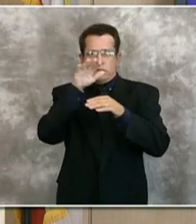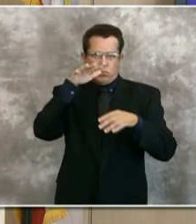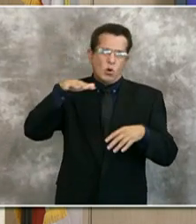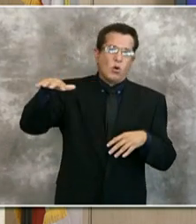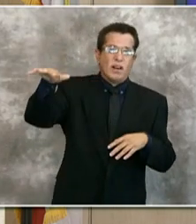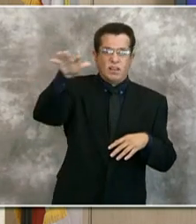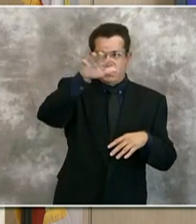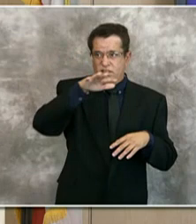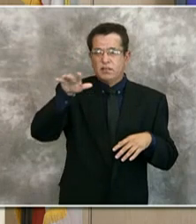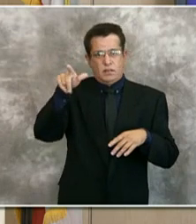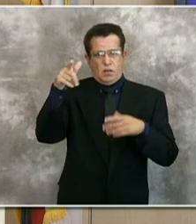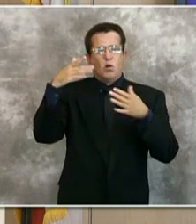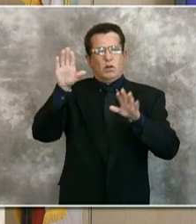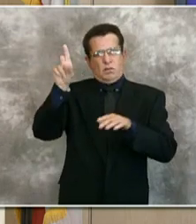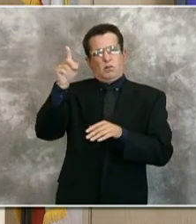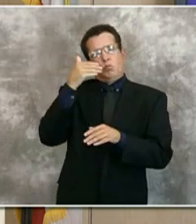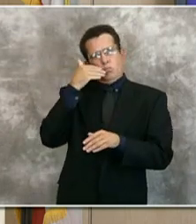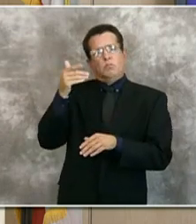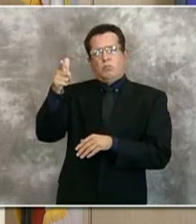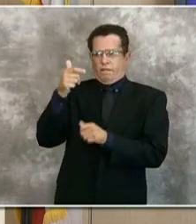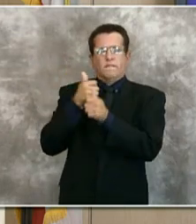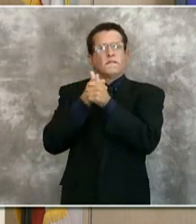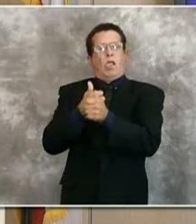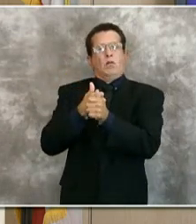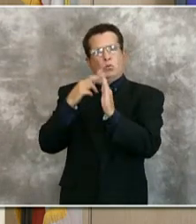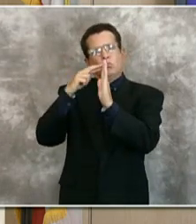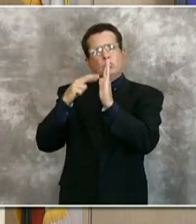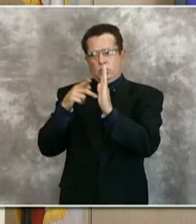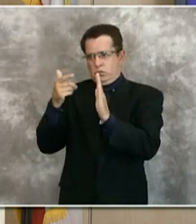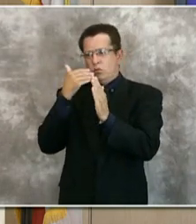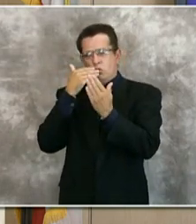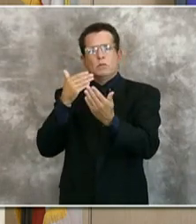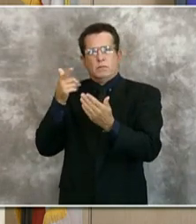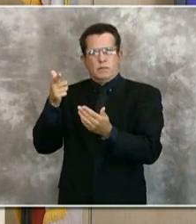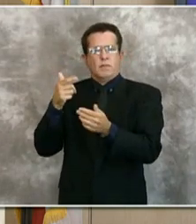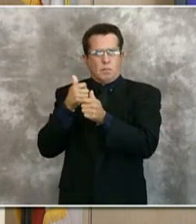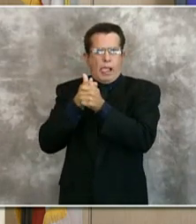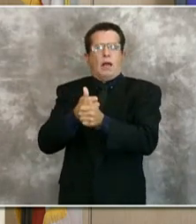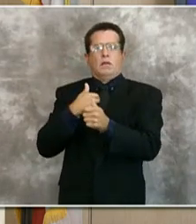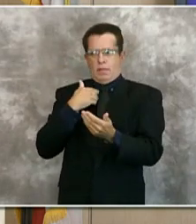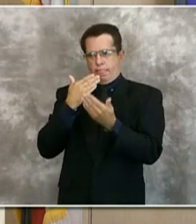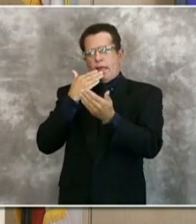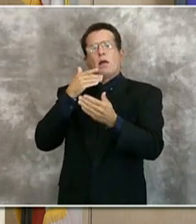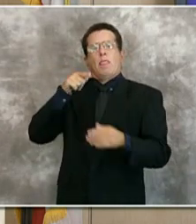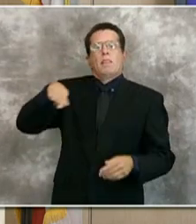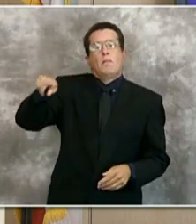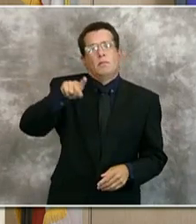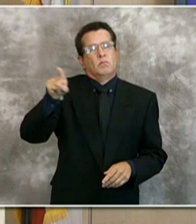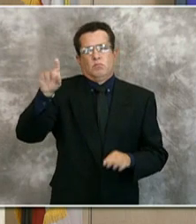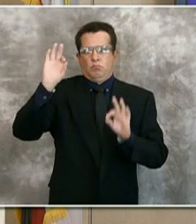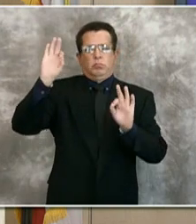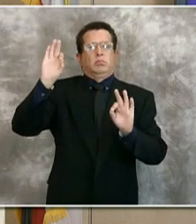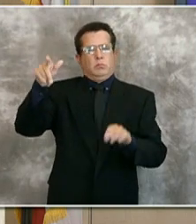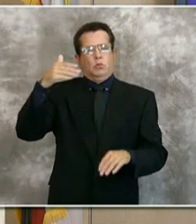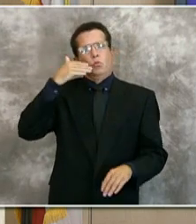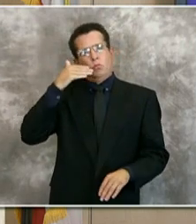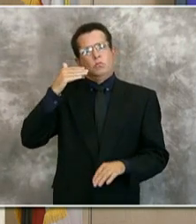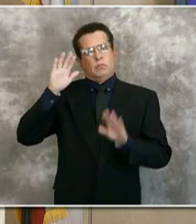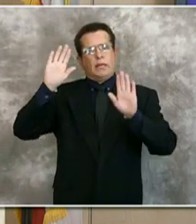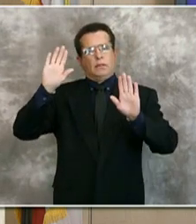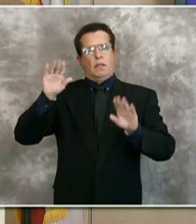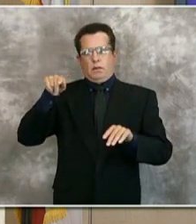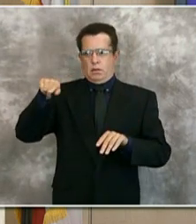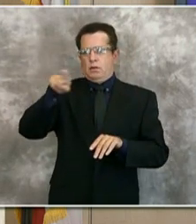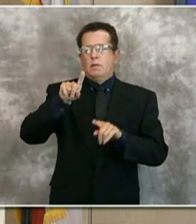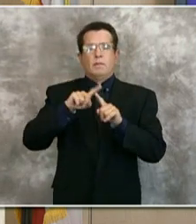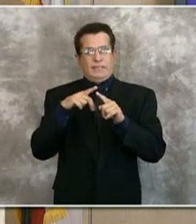around already do that. And we are certainly grateful and very thankful for their compliance.